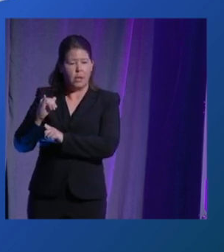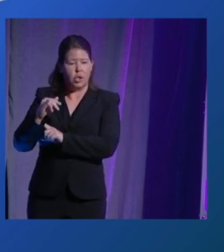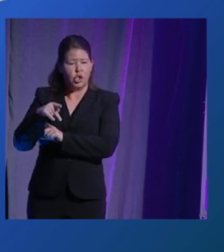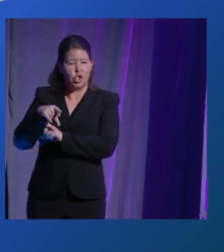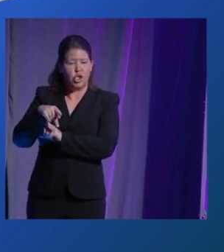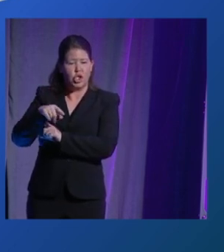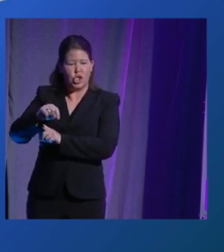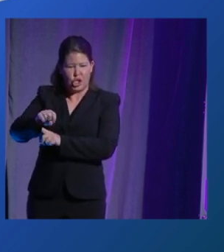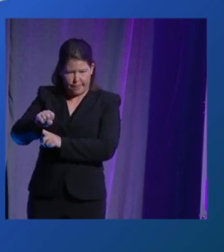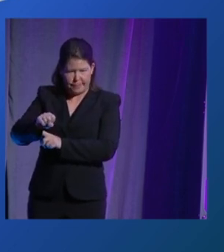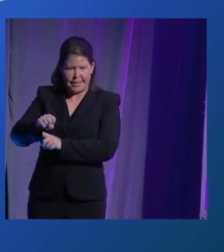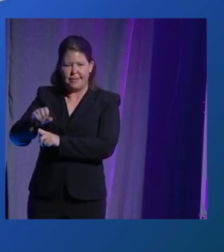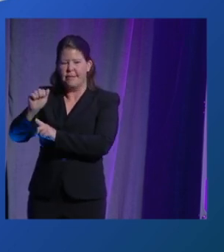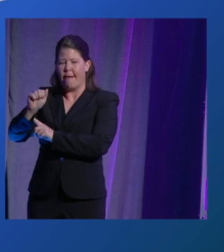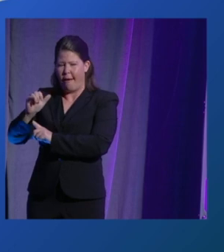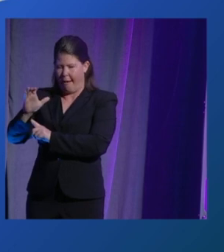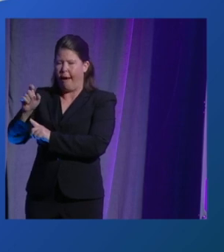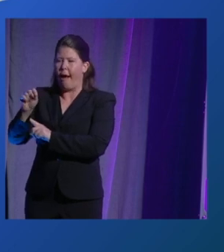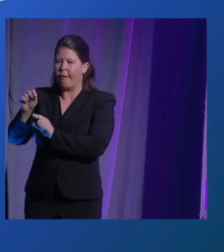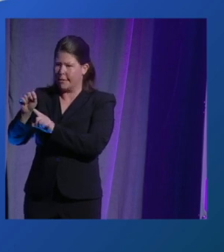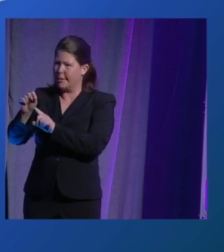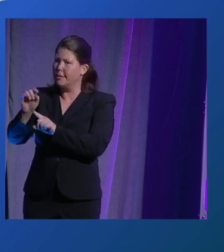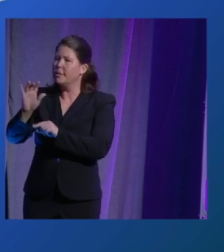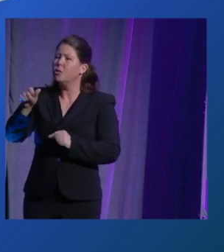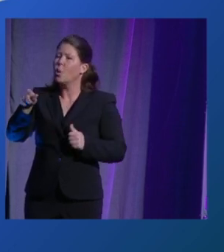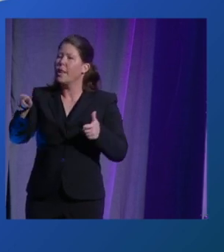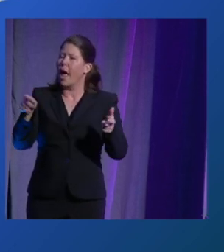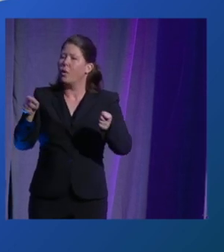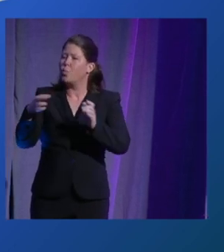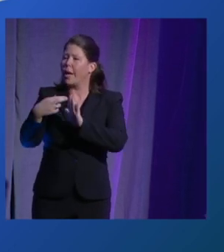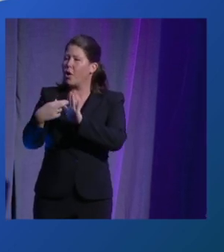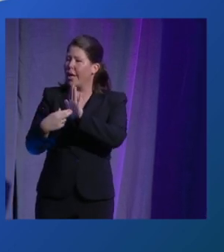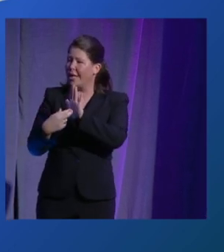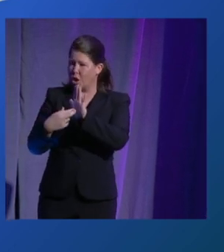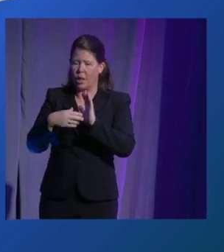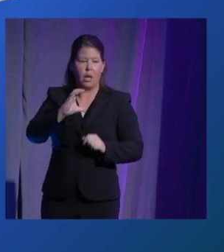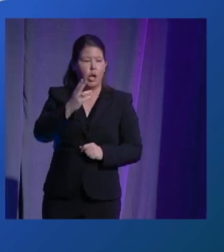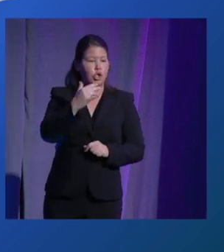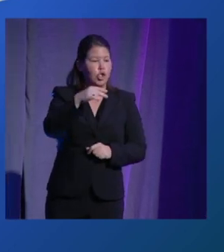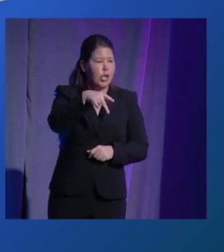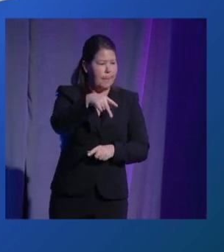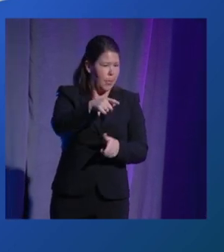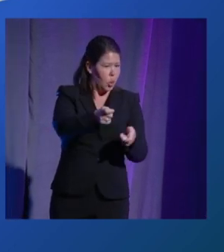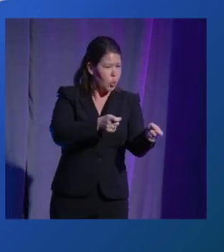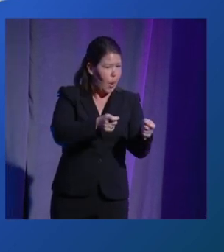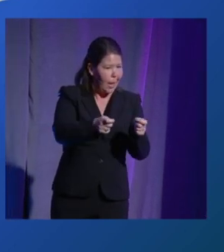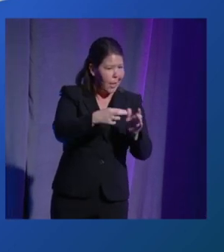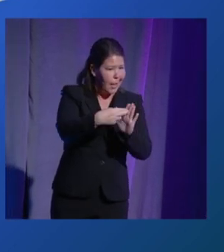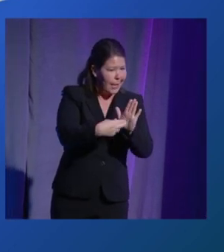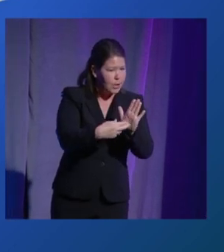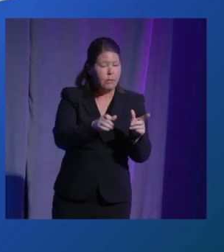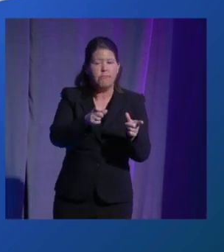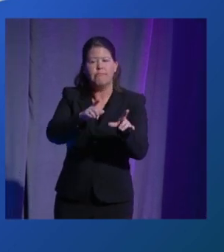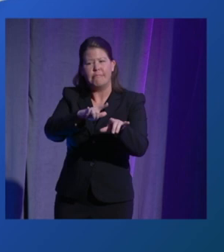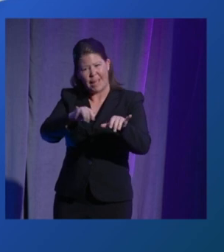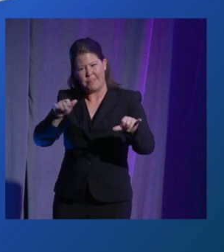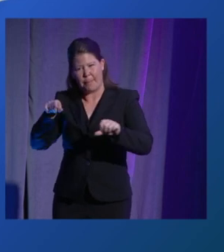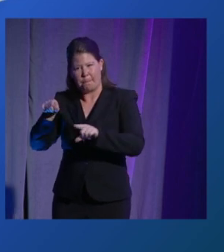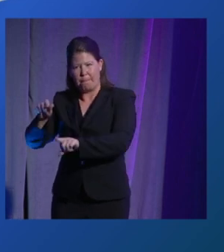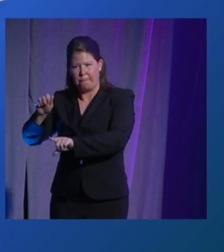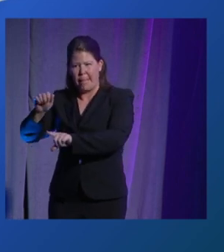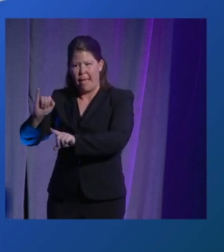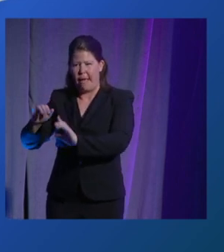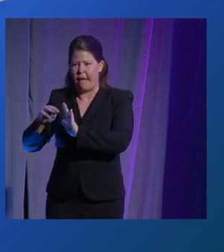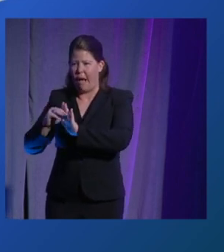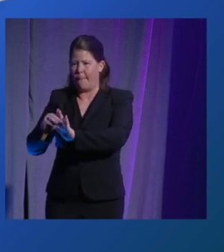more more rounds of Regulation both you know both from a chip point of view but also in in the AI models